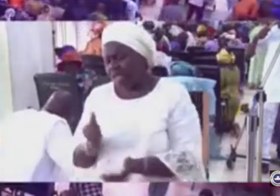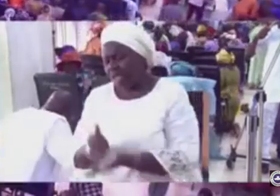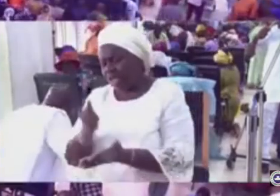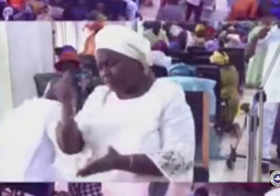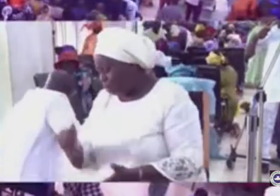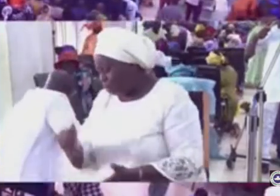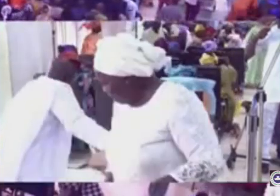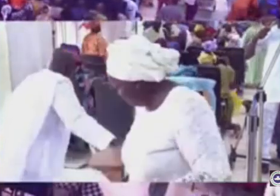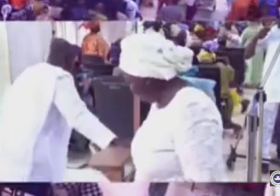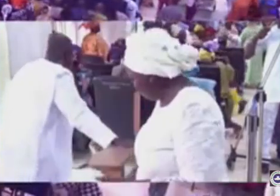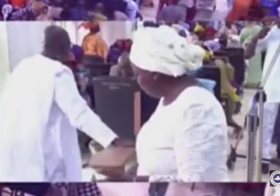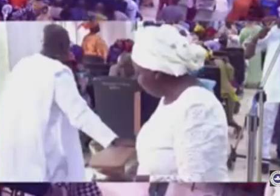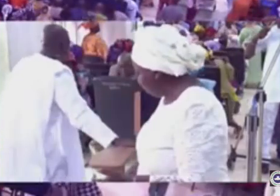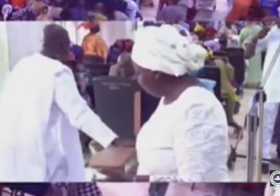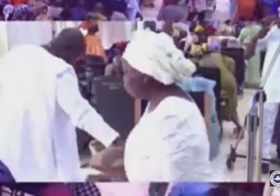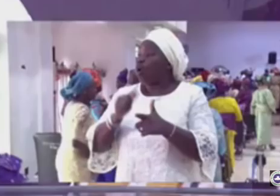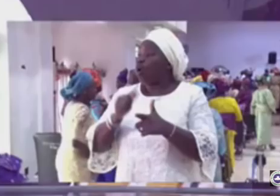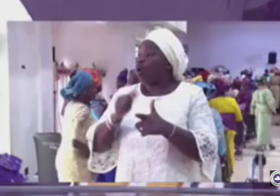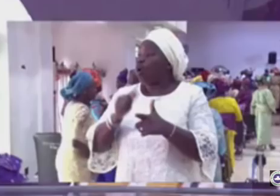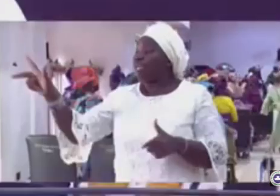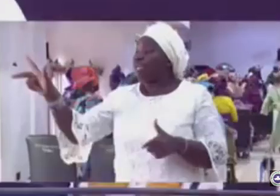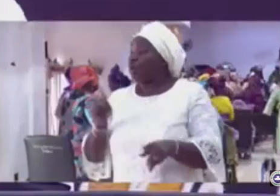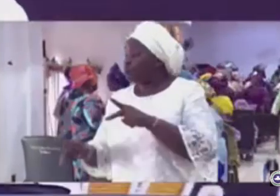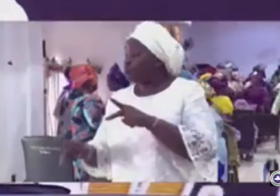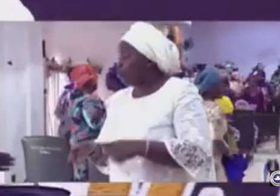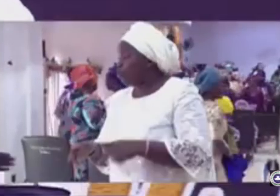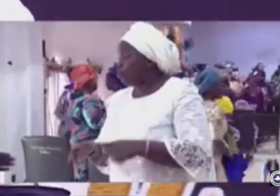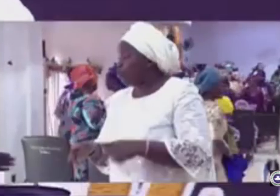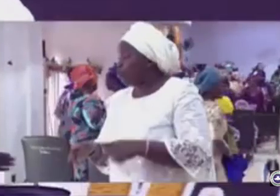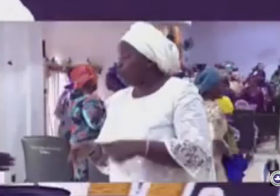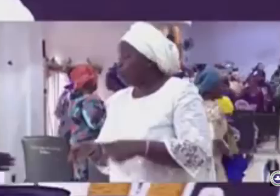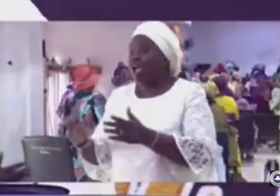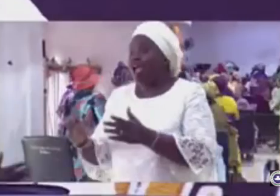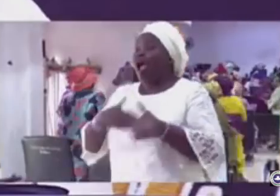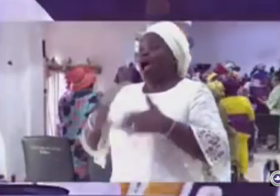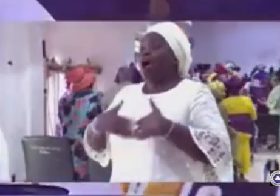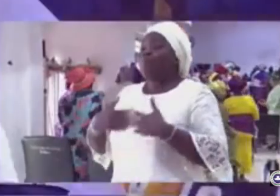Amen. Unless somebody shouts.